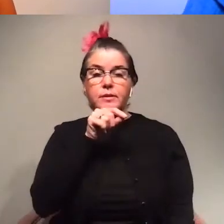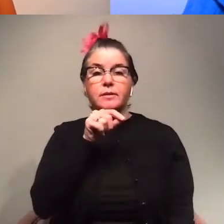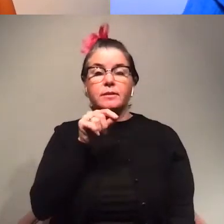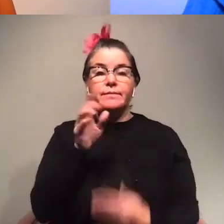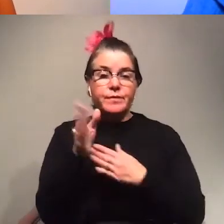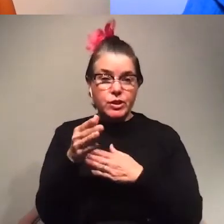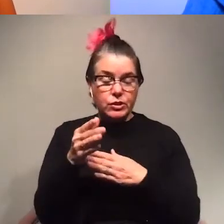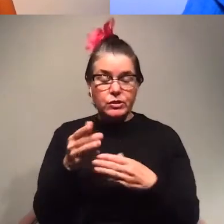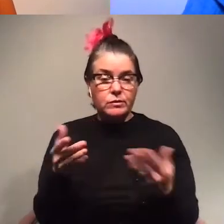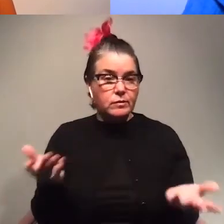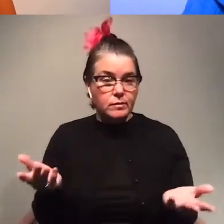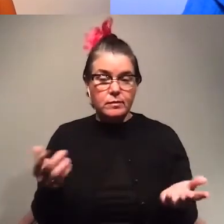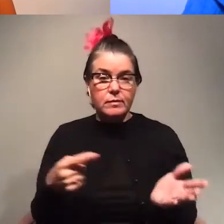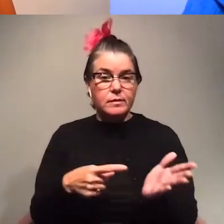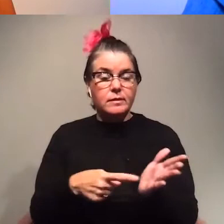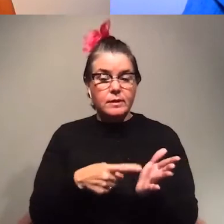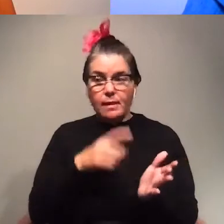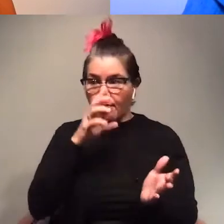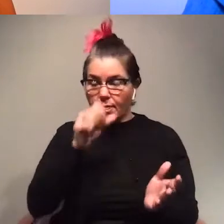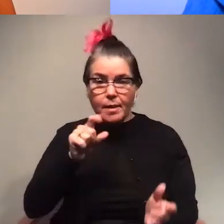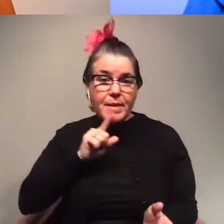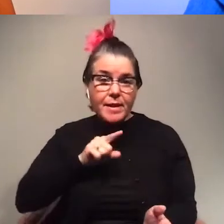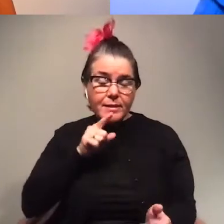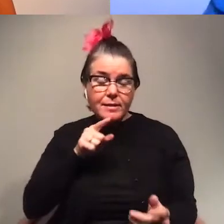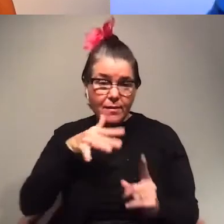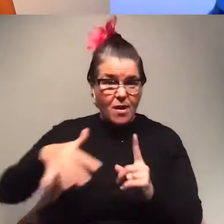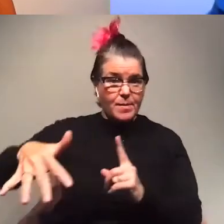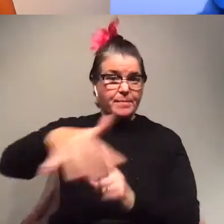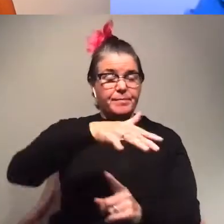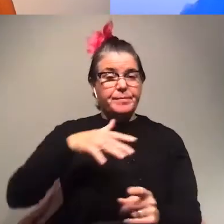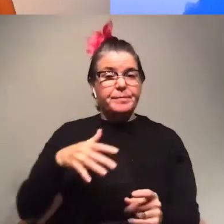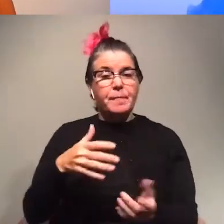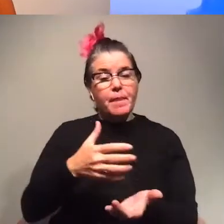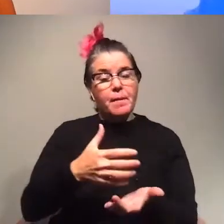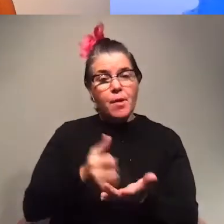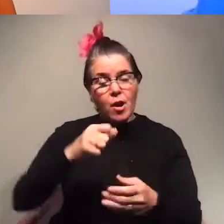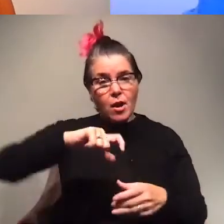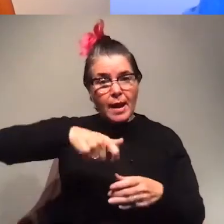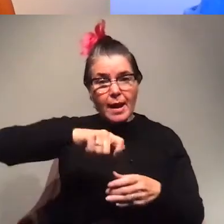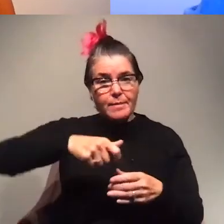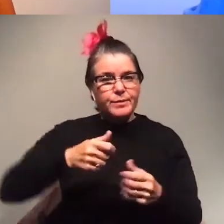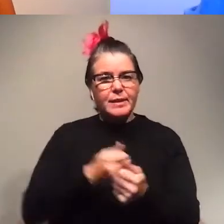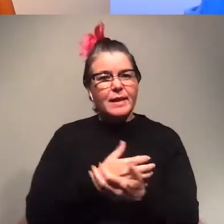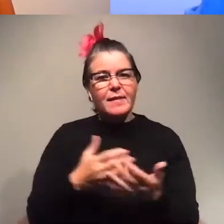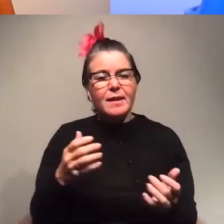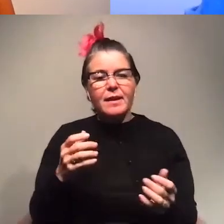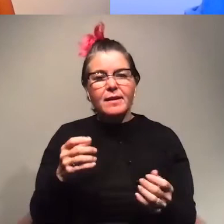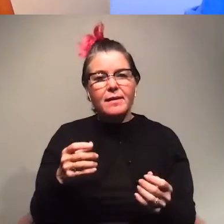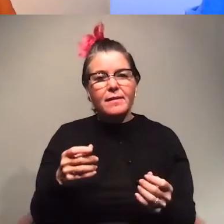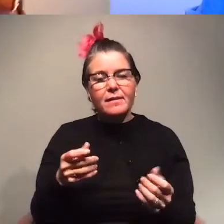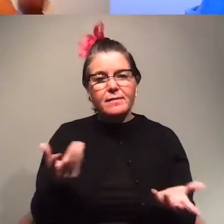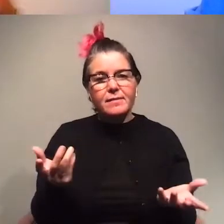fish, they are sometimes attracted to plastic in our environment, like bottle caps, anything they can just commonly end